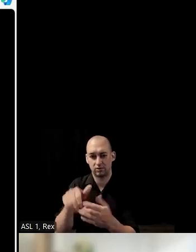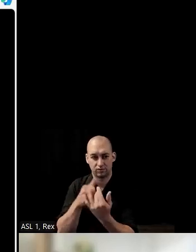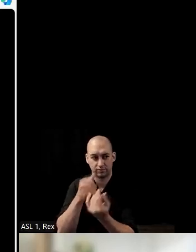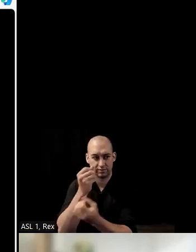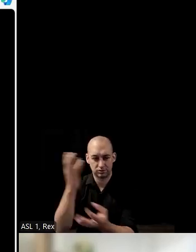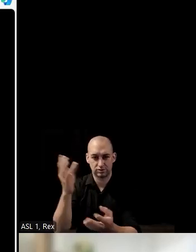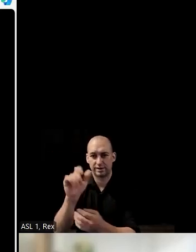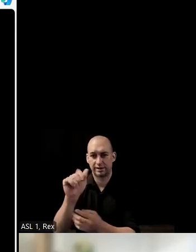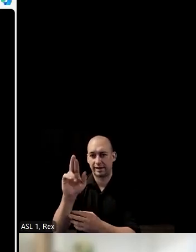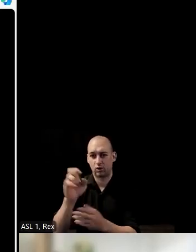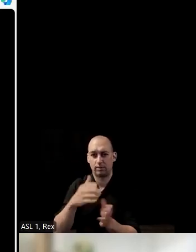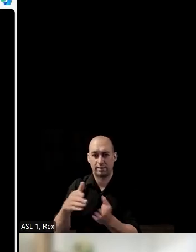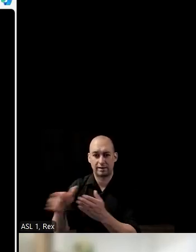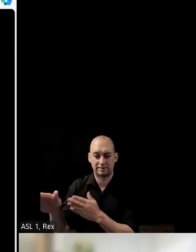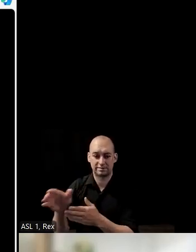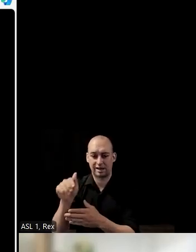as needed.